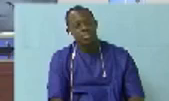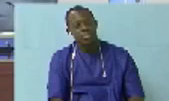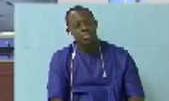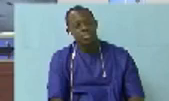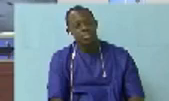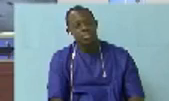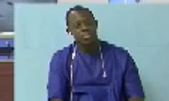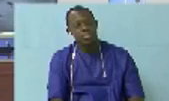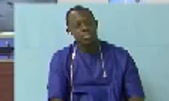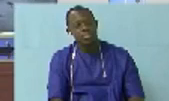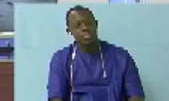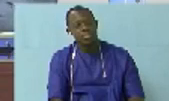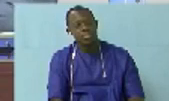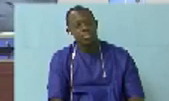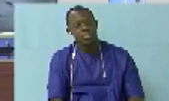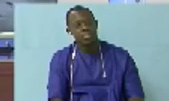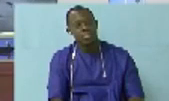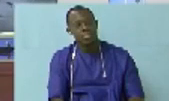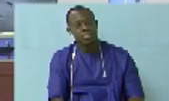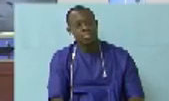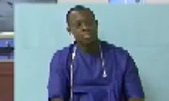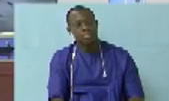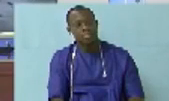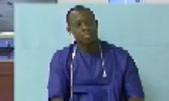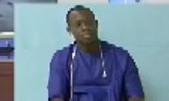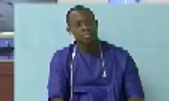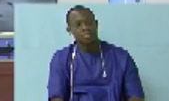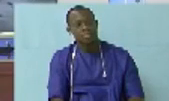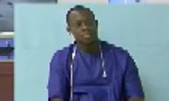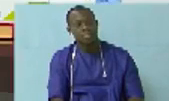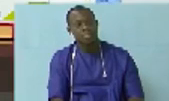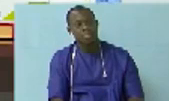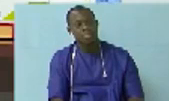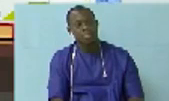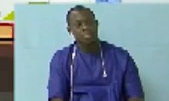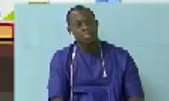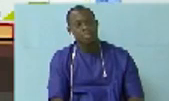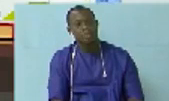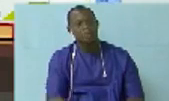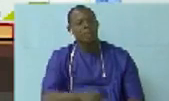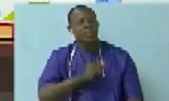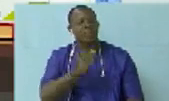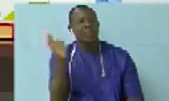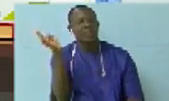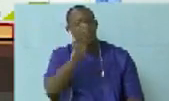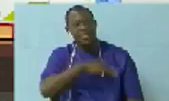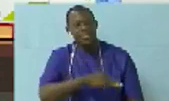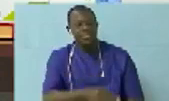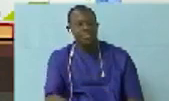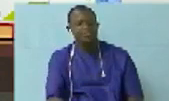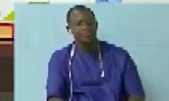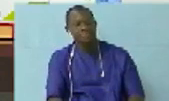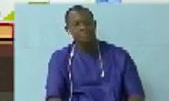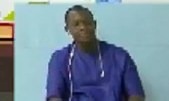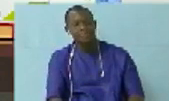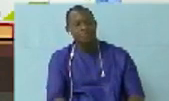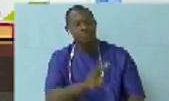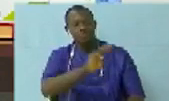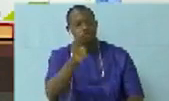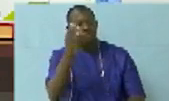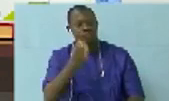Bukatra City, well, be blow with a handcuff, a handcuff of the blow barrel. He lied. I Fanialf. It's not